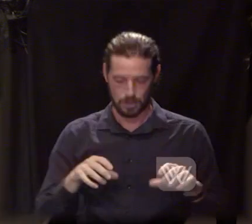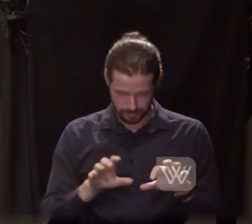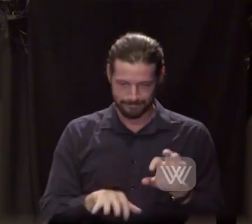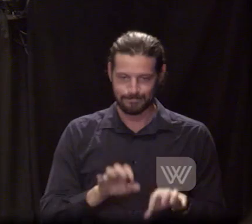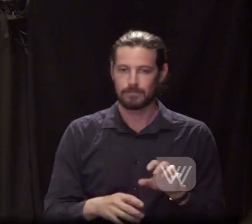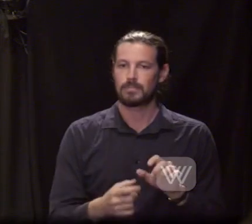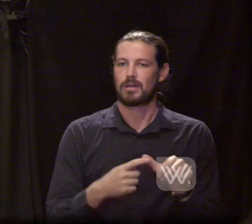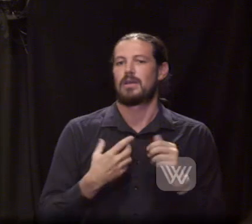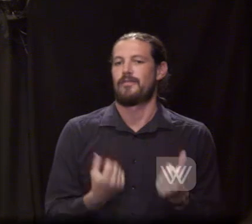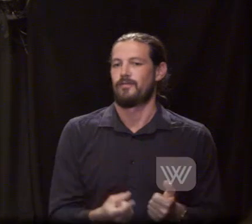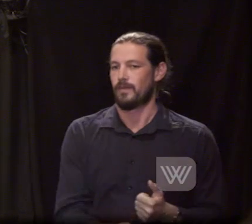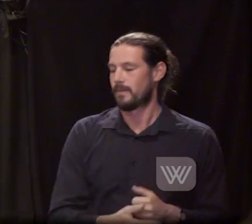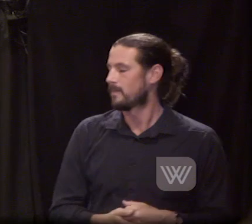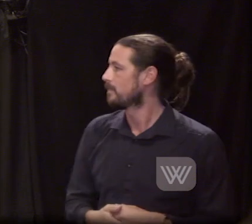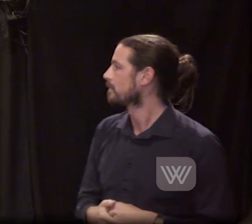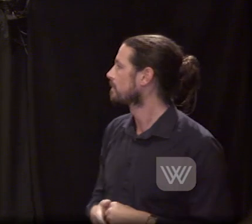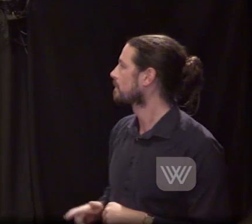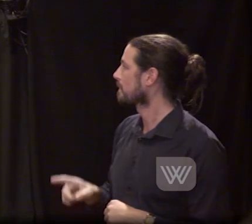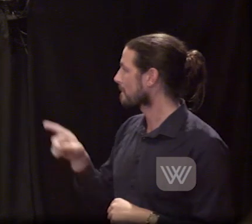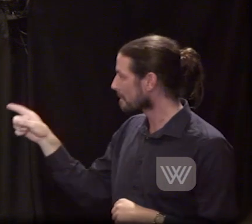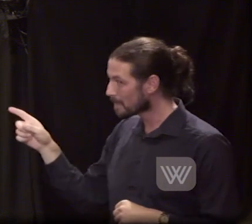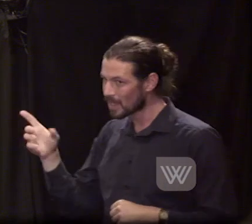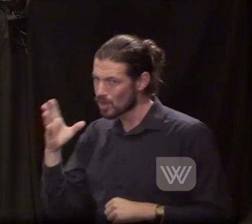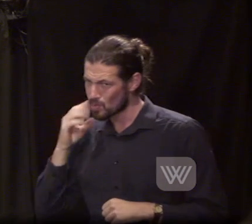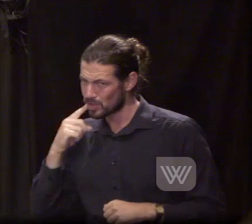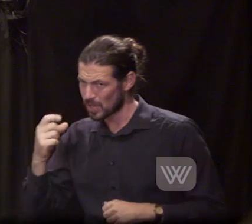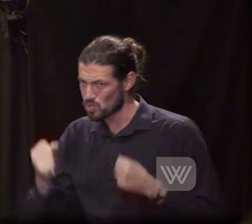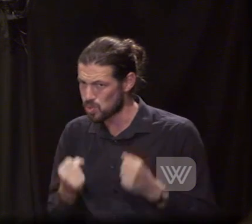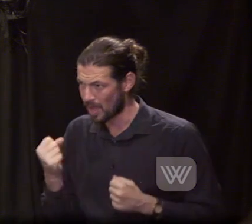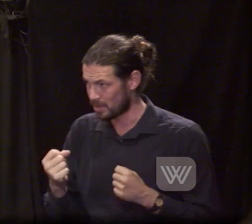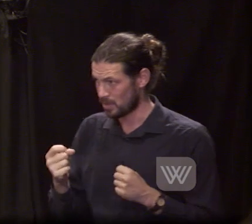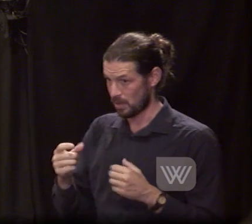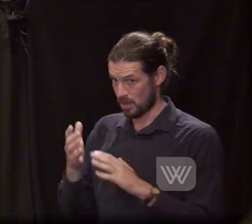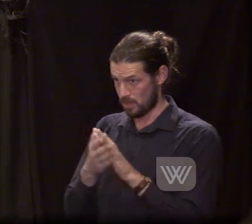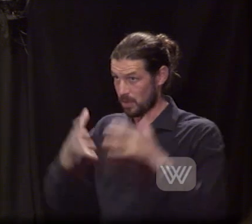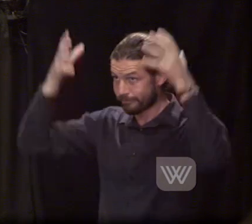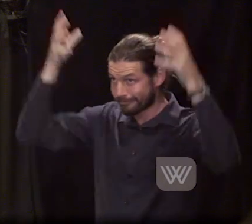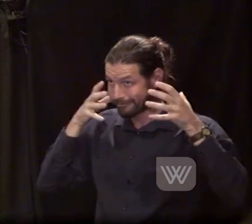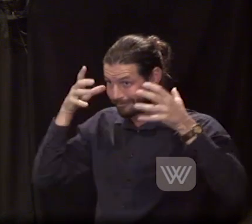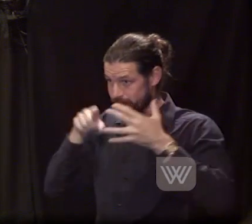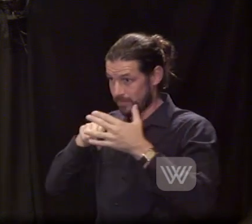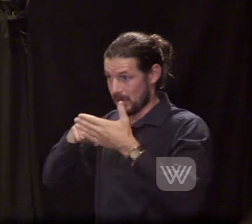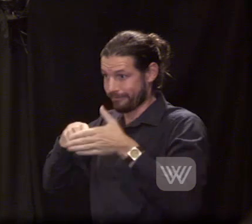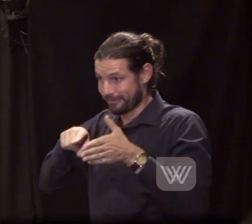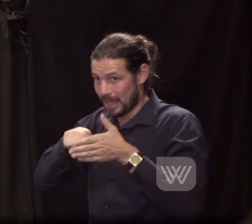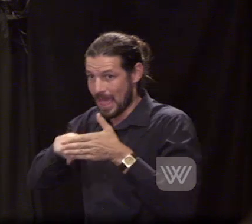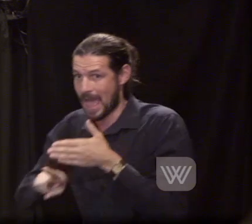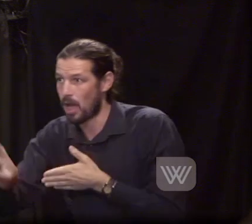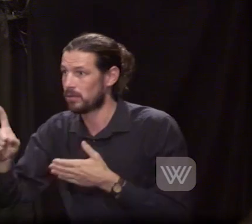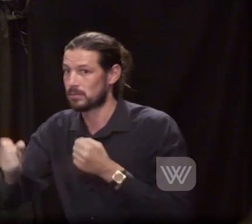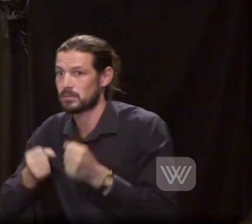So you mentioned going for a run. I'm guessing this isn't in your suit outside. So in this tiny dome, you have a